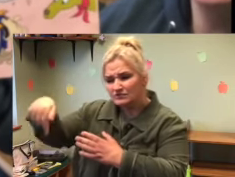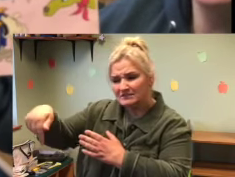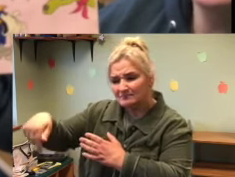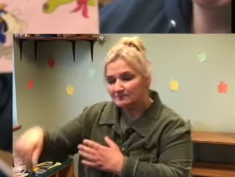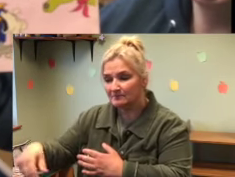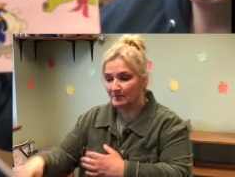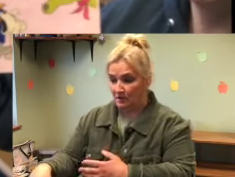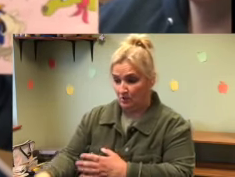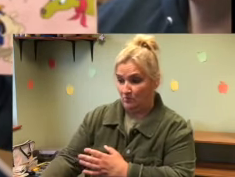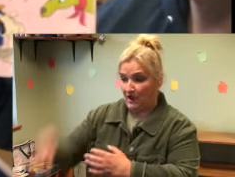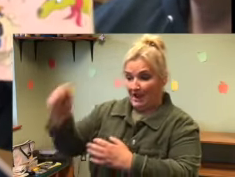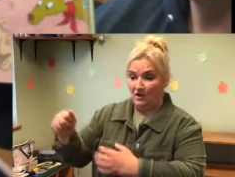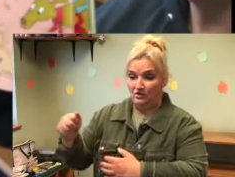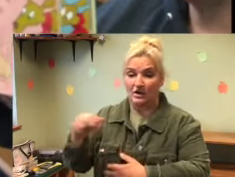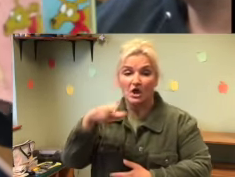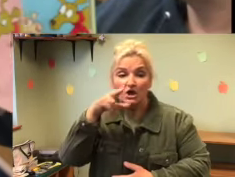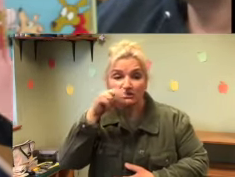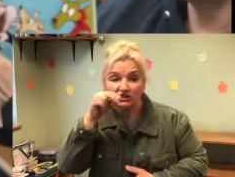duck.